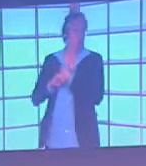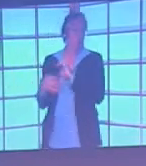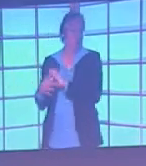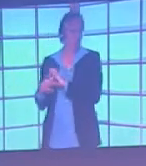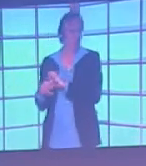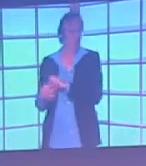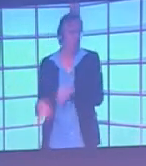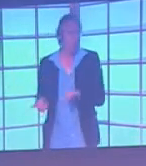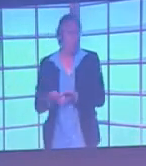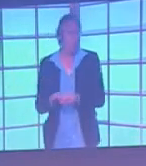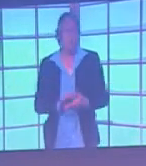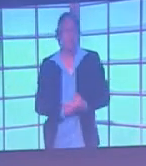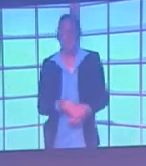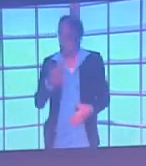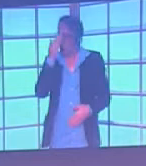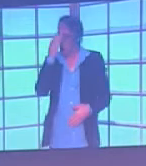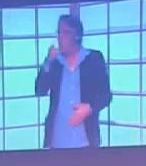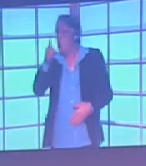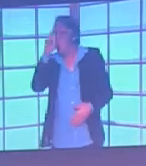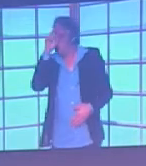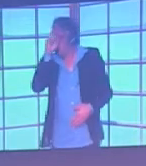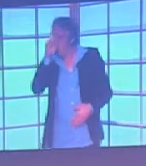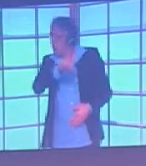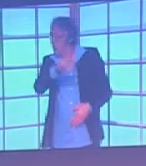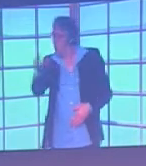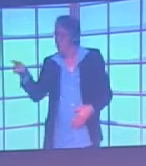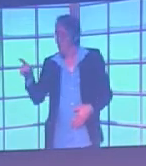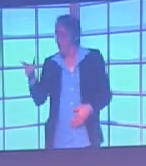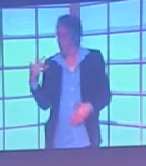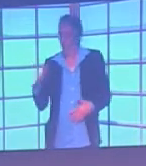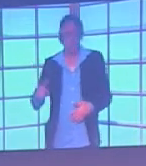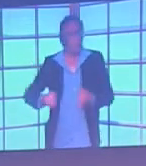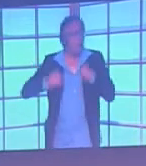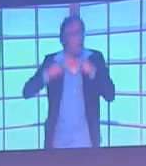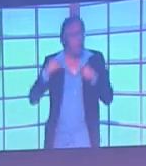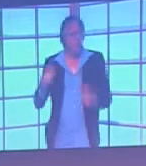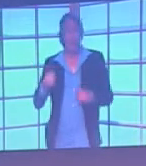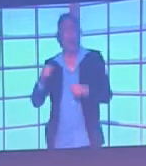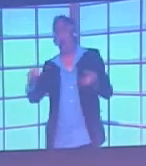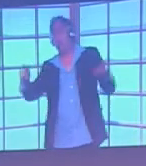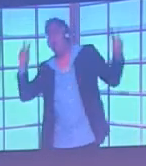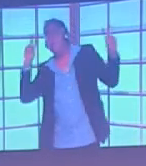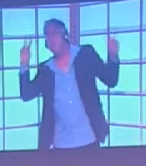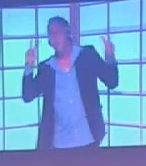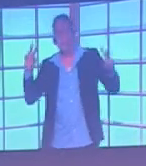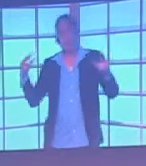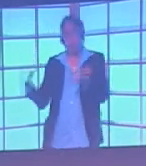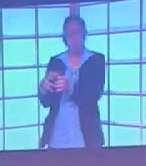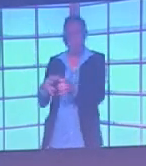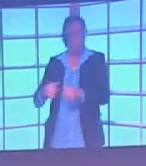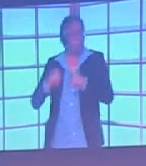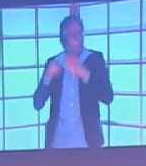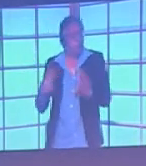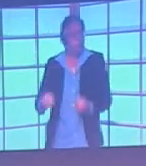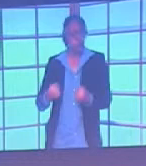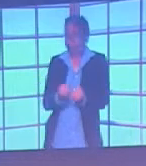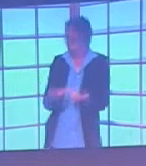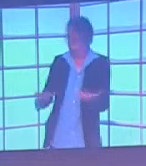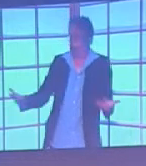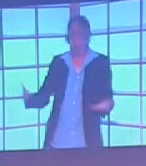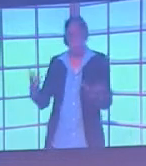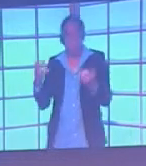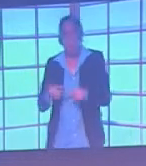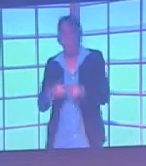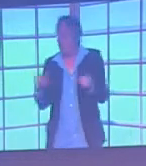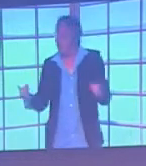movement really drives football to a great extent, and much more than any other country. But perhaps you can talk to me a little bit